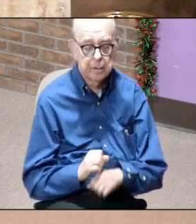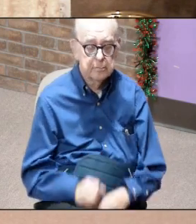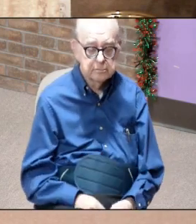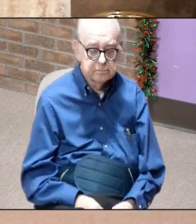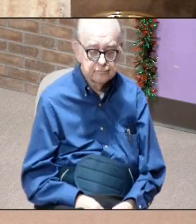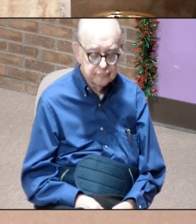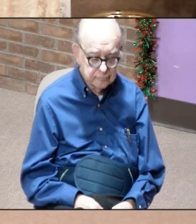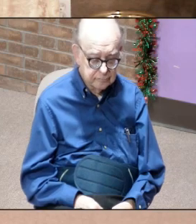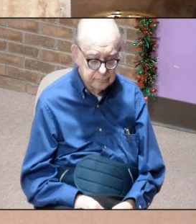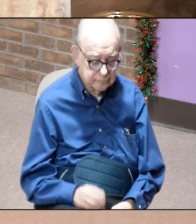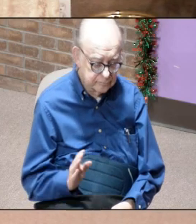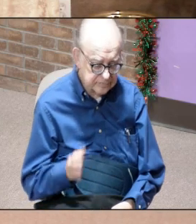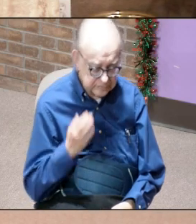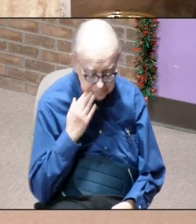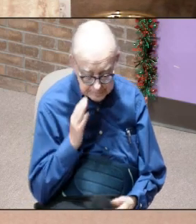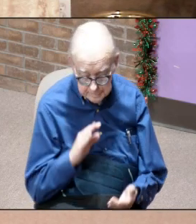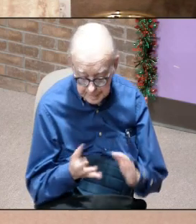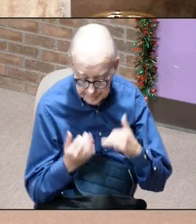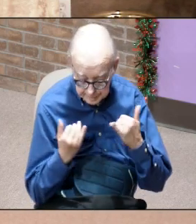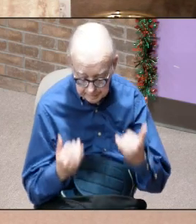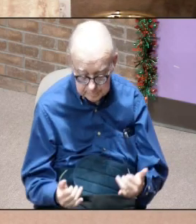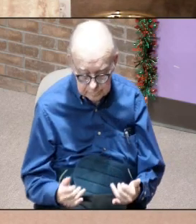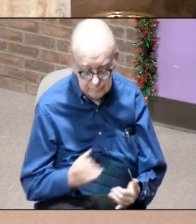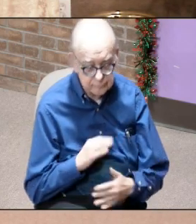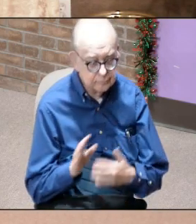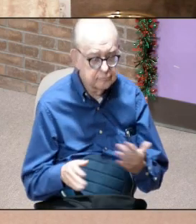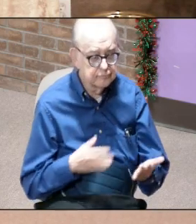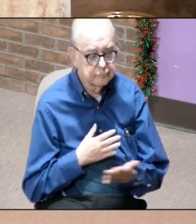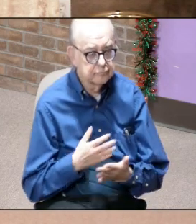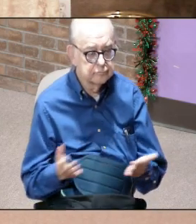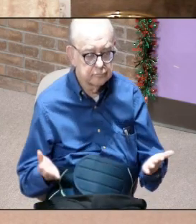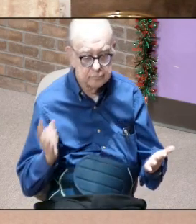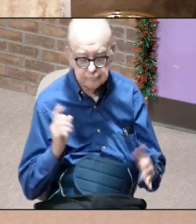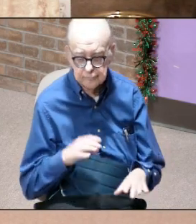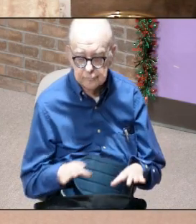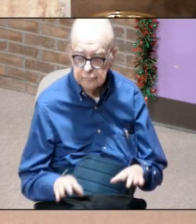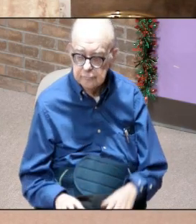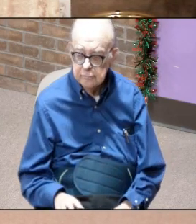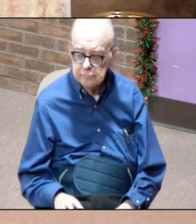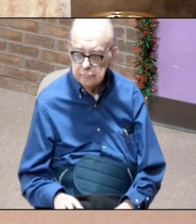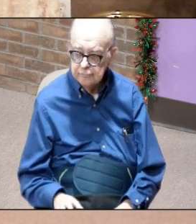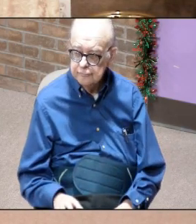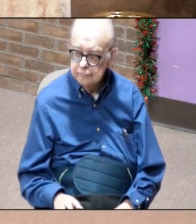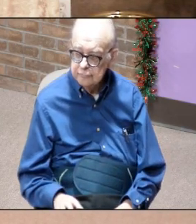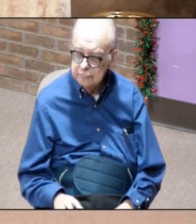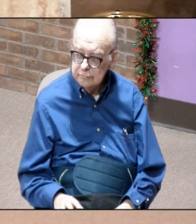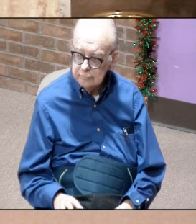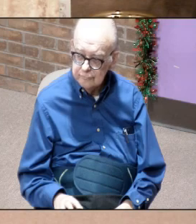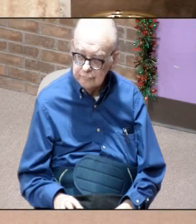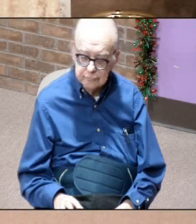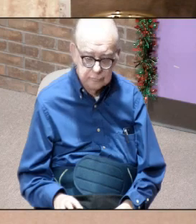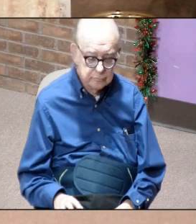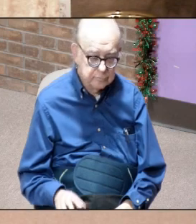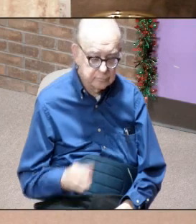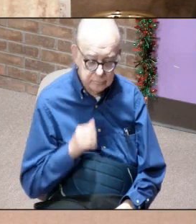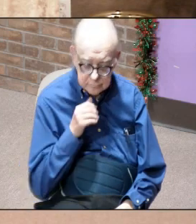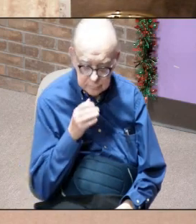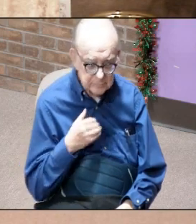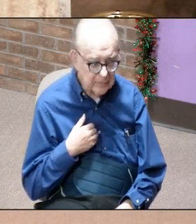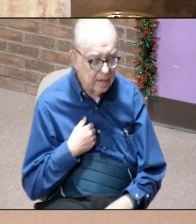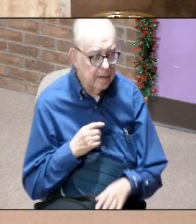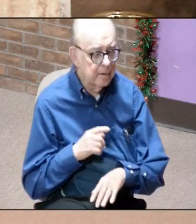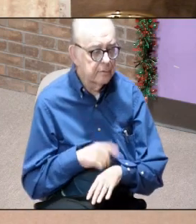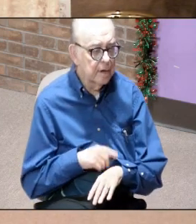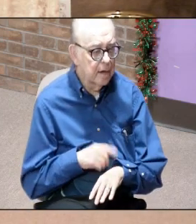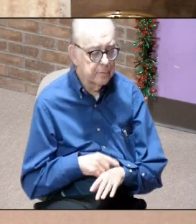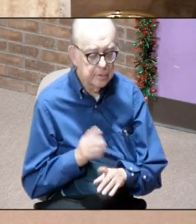I know this is going to be a mess. I got all of these things that I got to do. And I really don't have time to talk to anybody